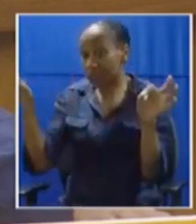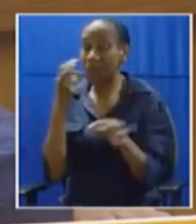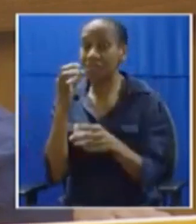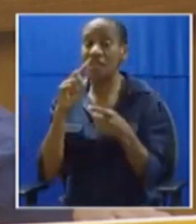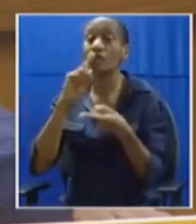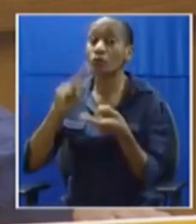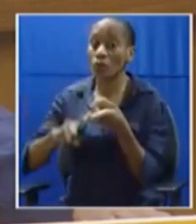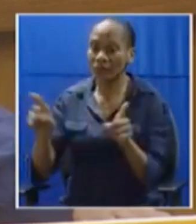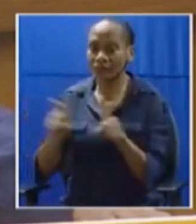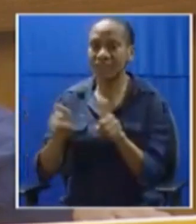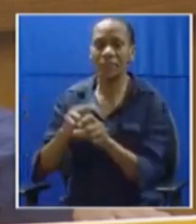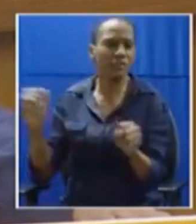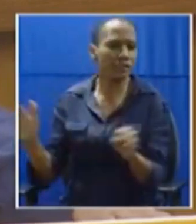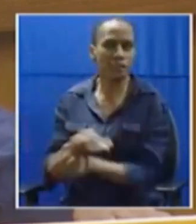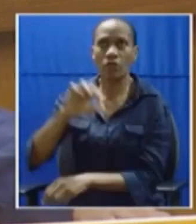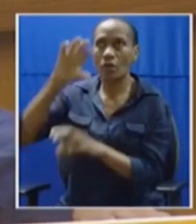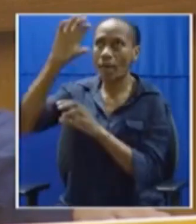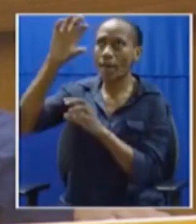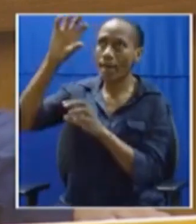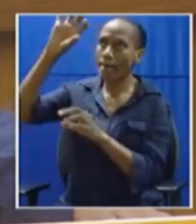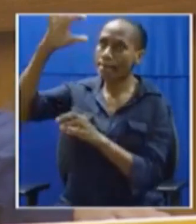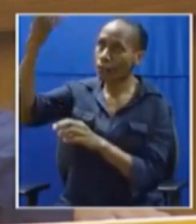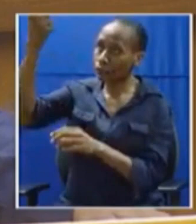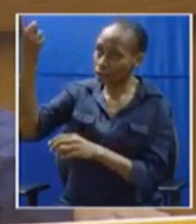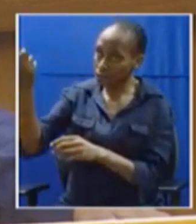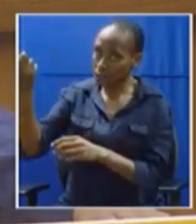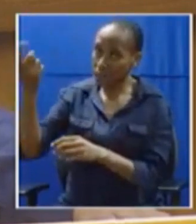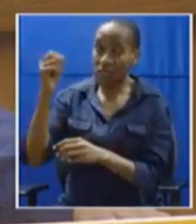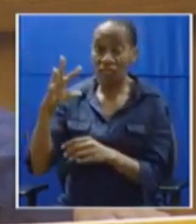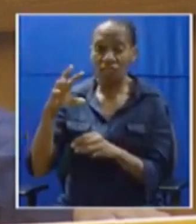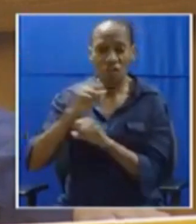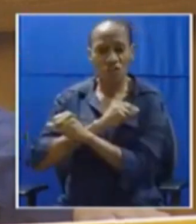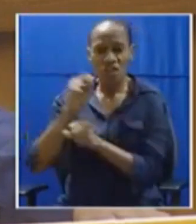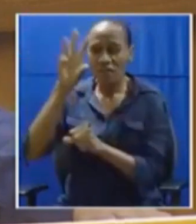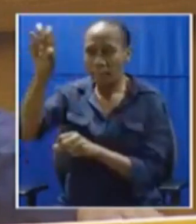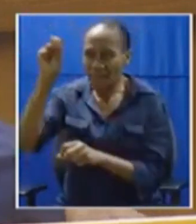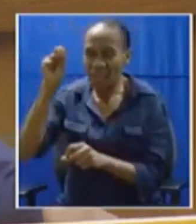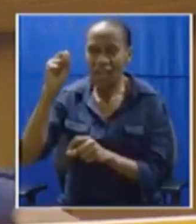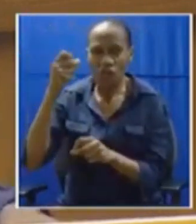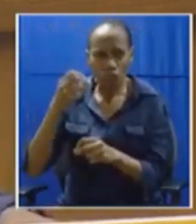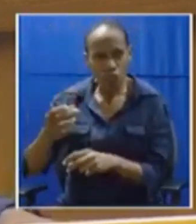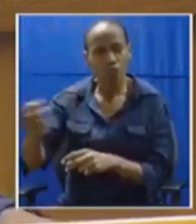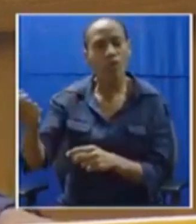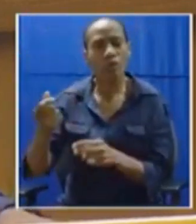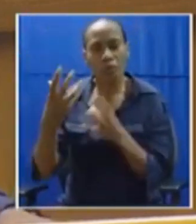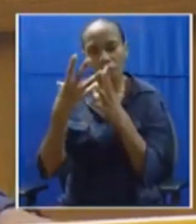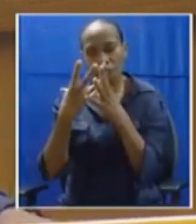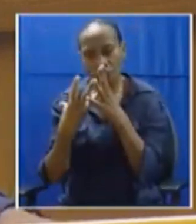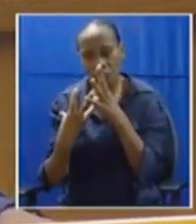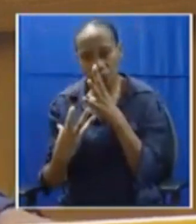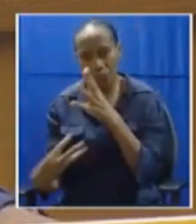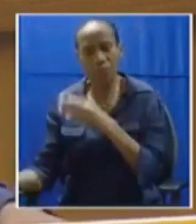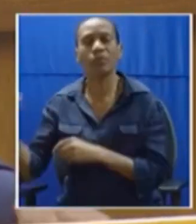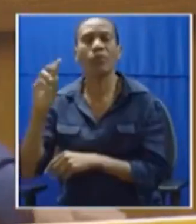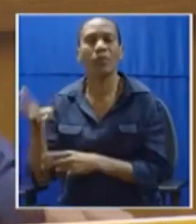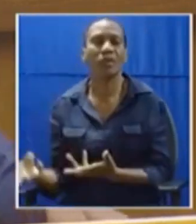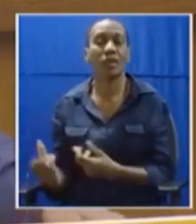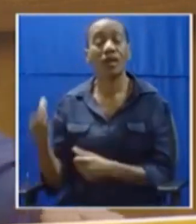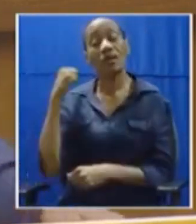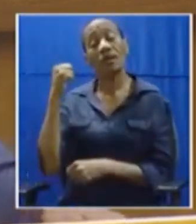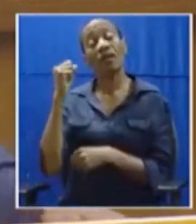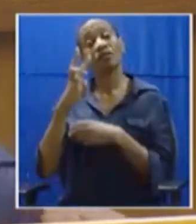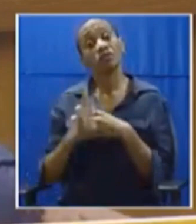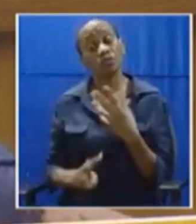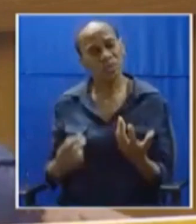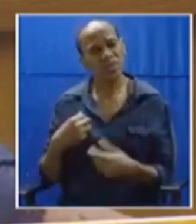they are not kept at once, they diminish day by day. When you addressed us last week, one would have expected